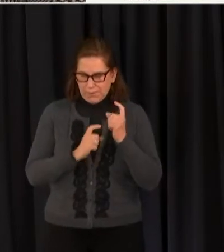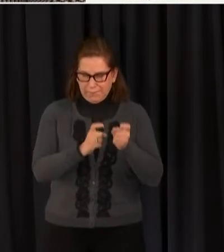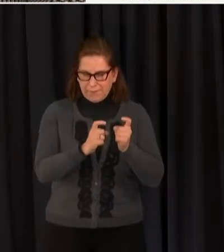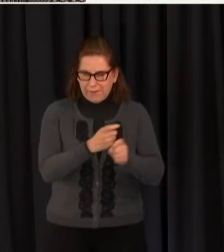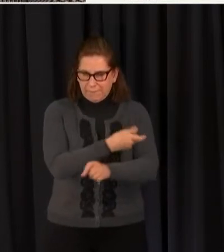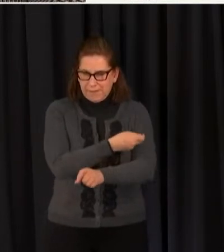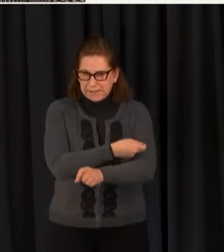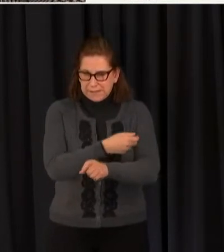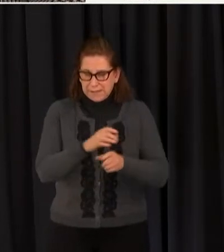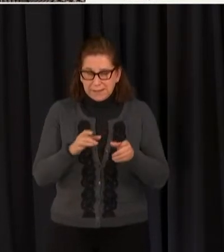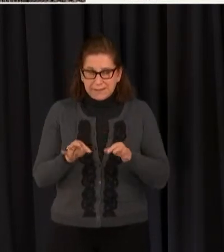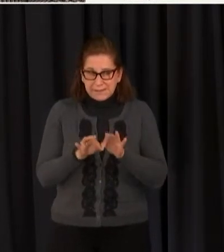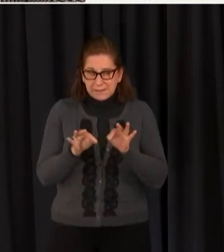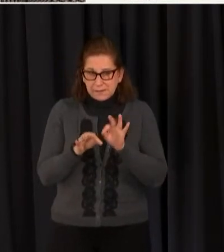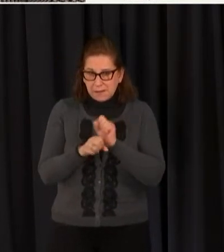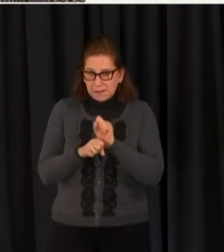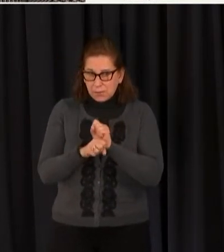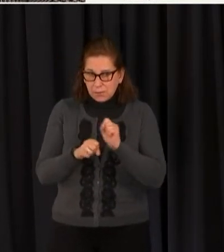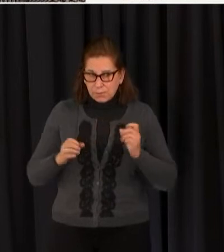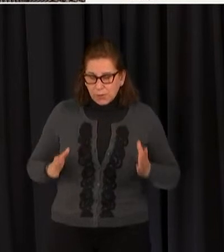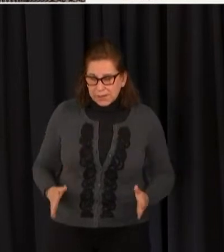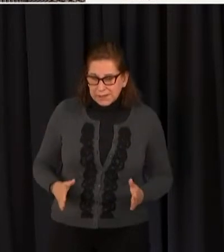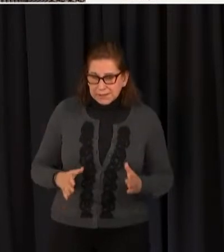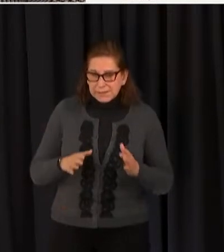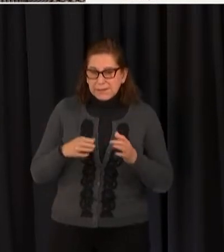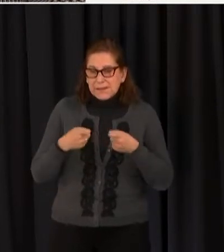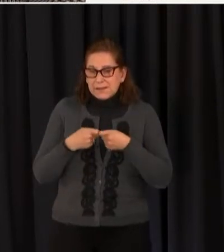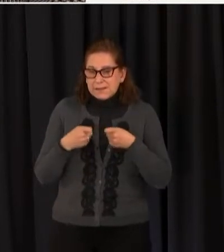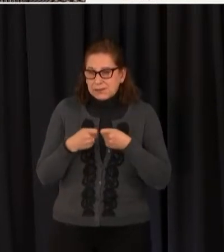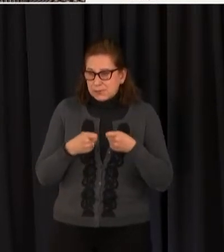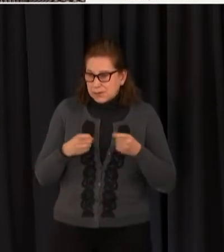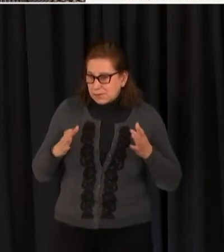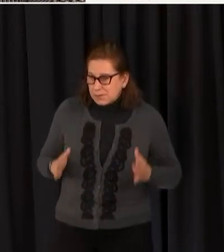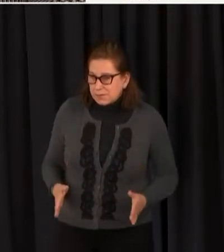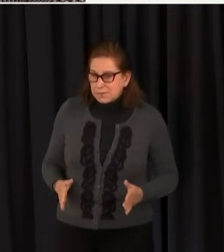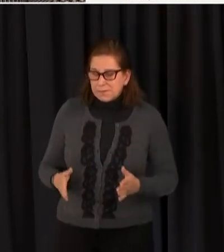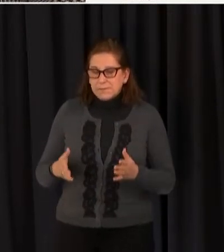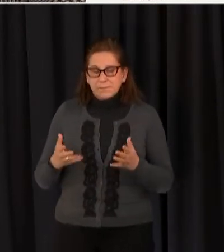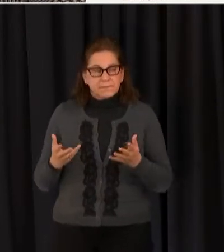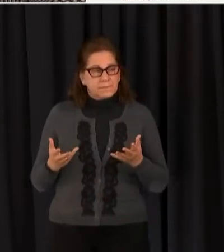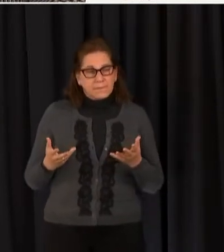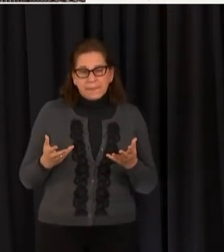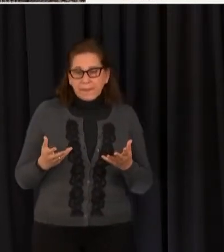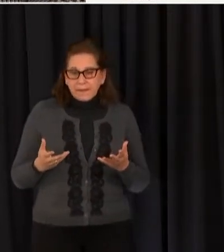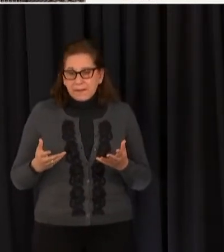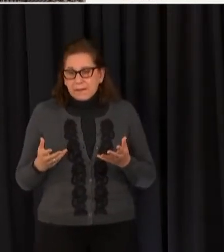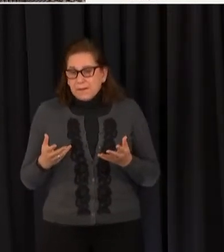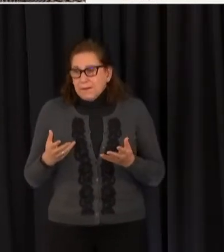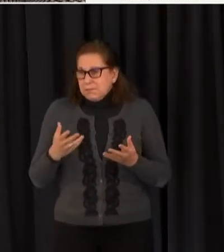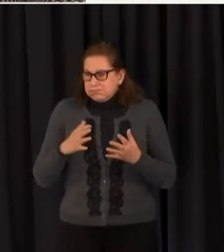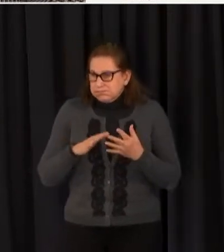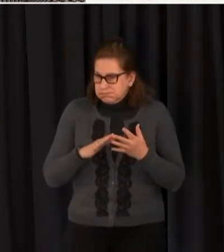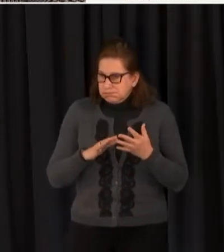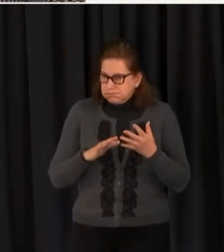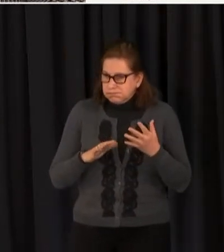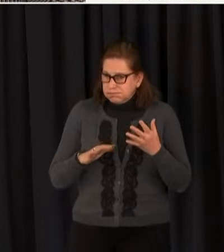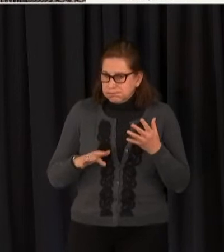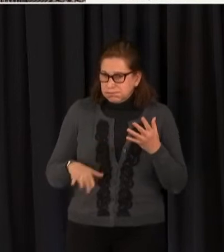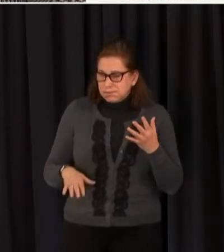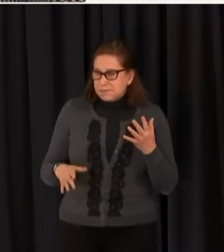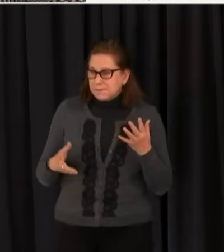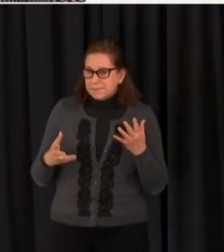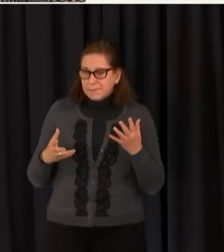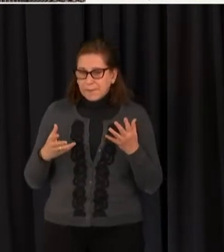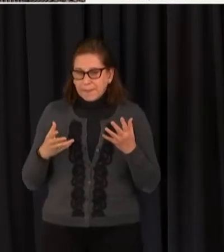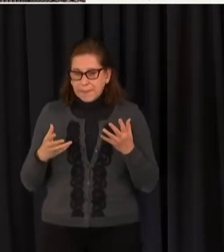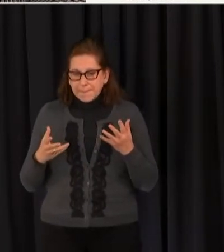employees of our public utilities, including our waste management teams at DPW, essential employees in